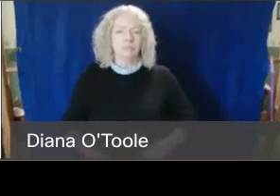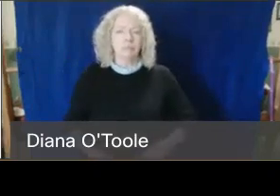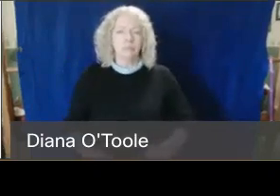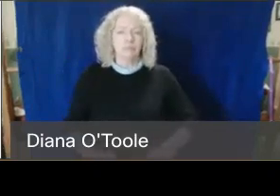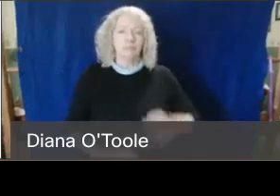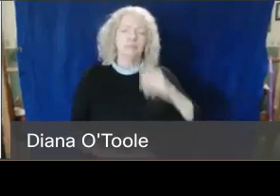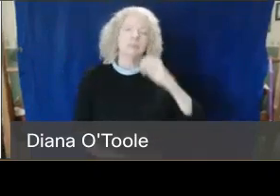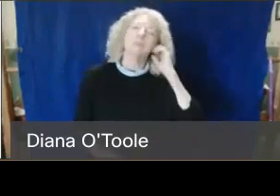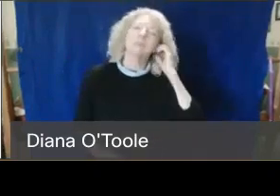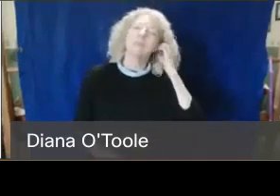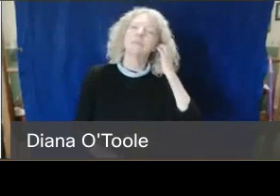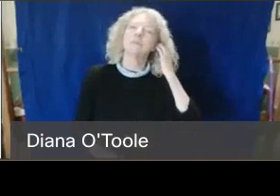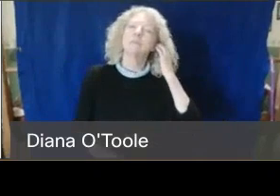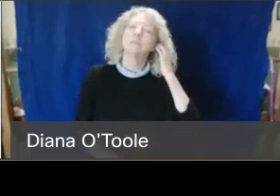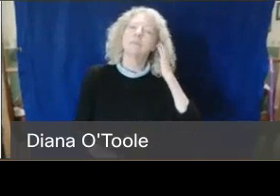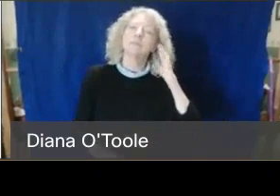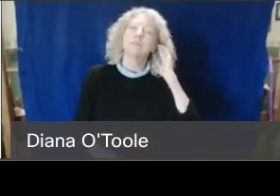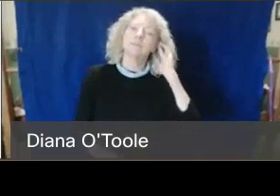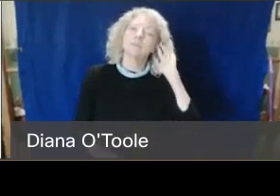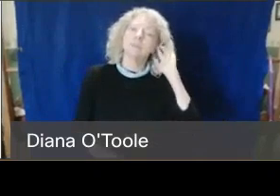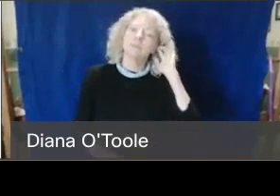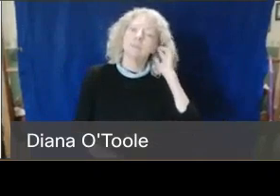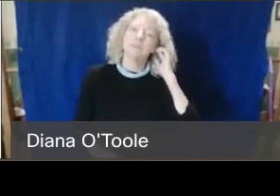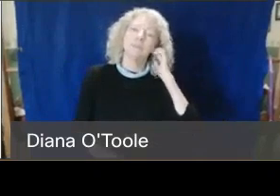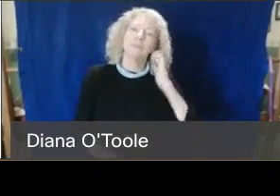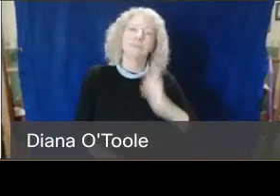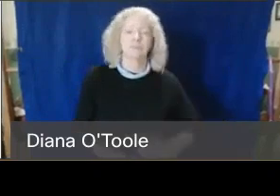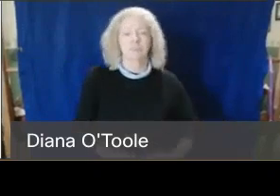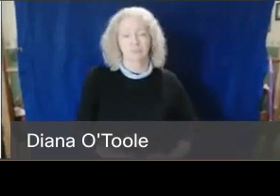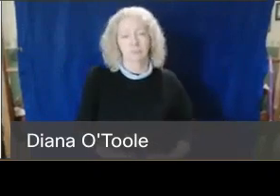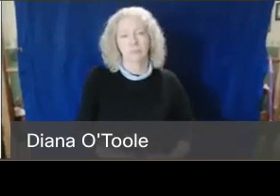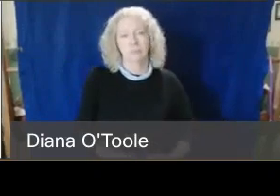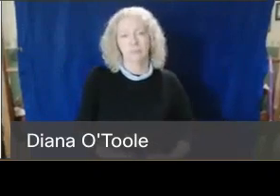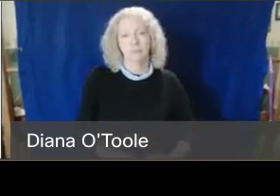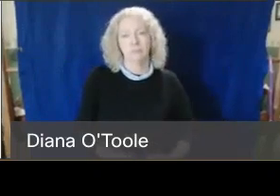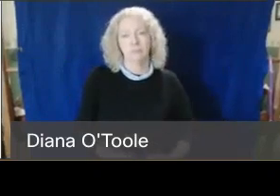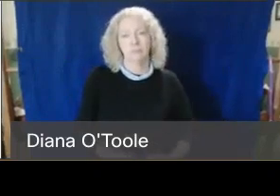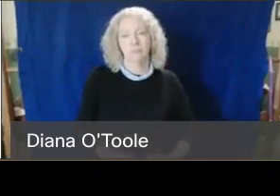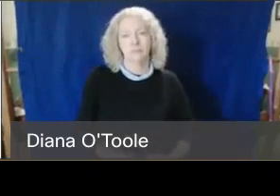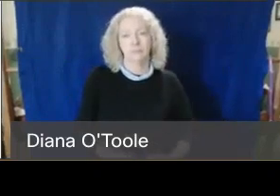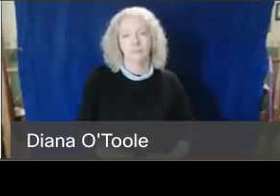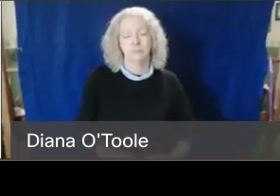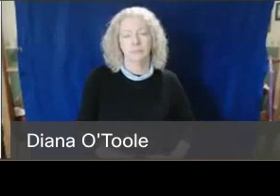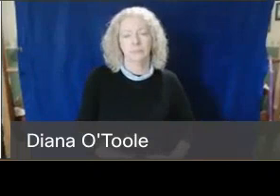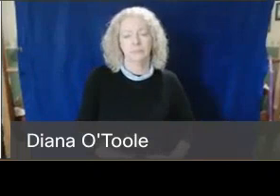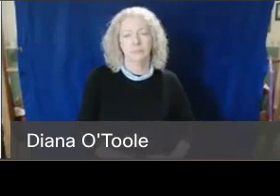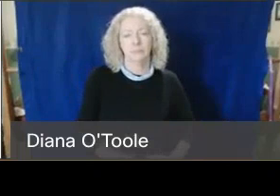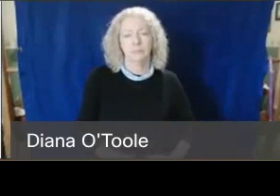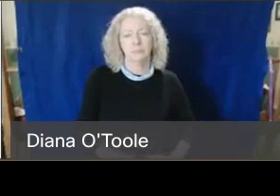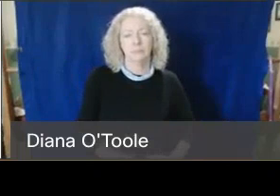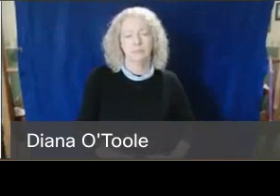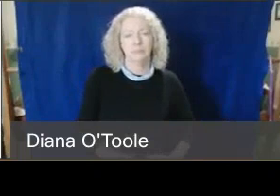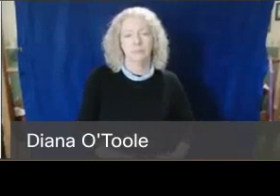Aspen Building, which are pretty rough shape, will be expanded and upgraded, and they're going to be really